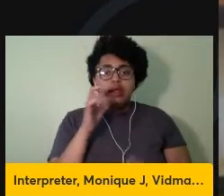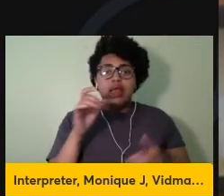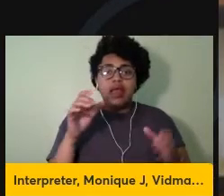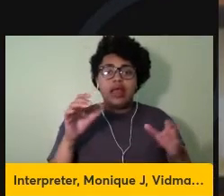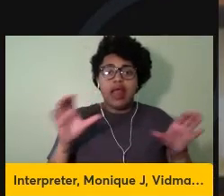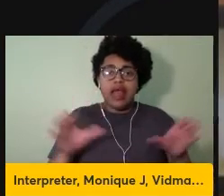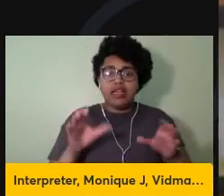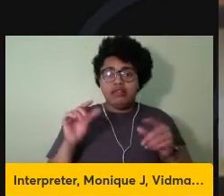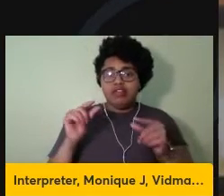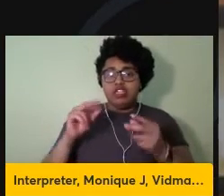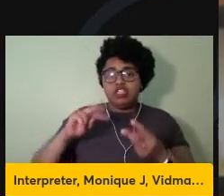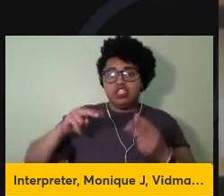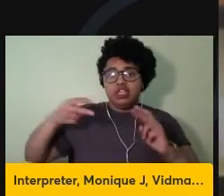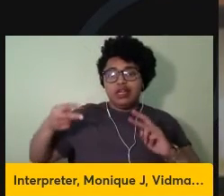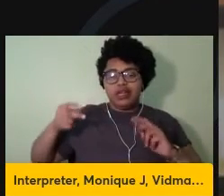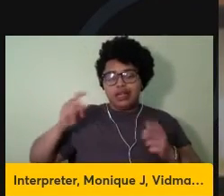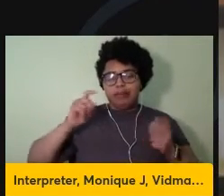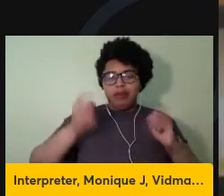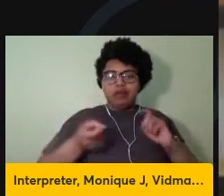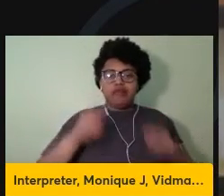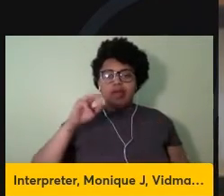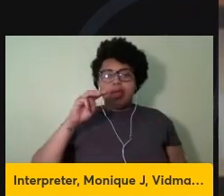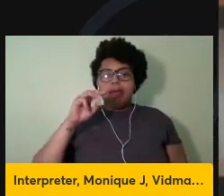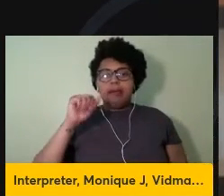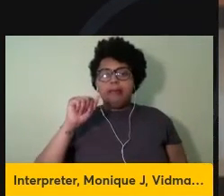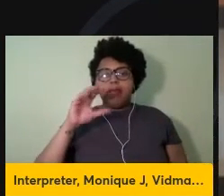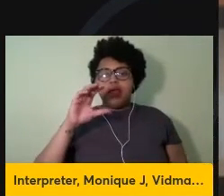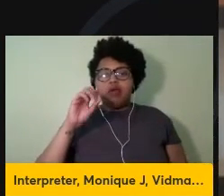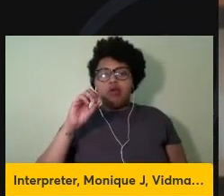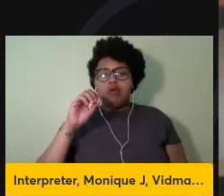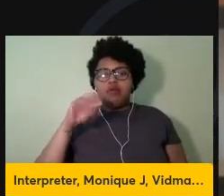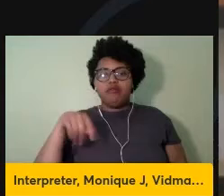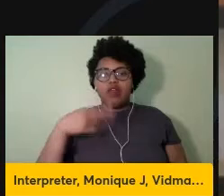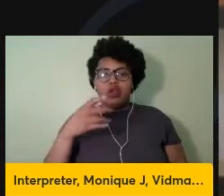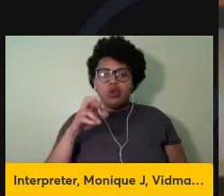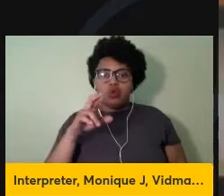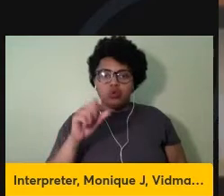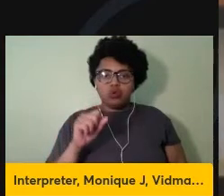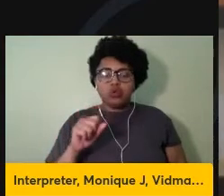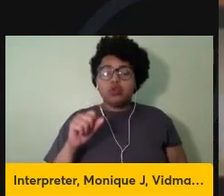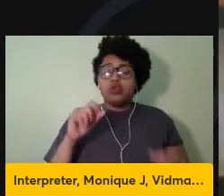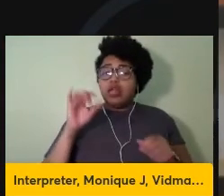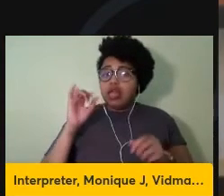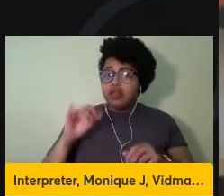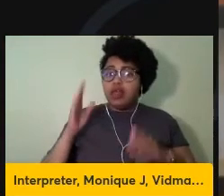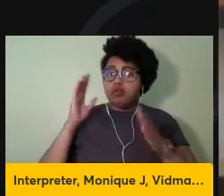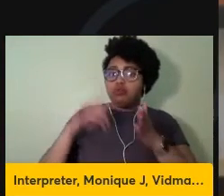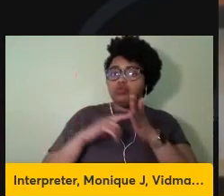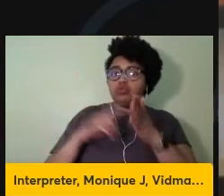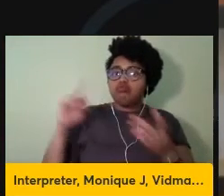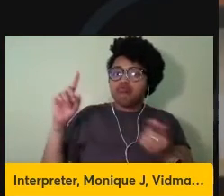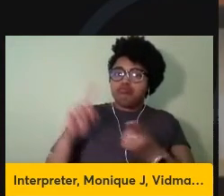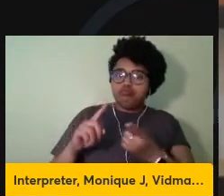macrophages, which are readily recruited to tumors and can more easily persist within